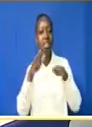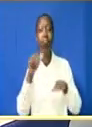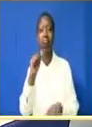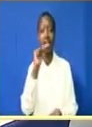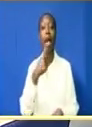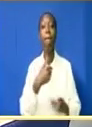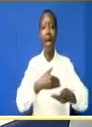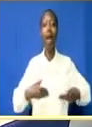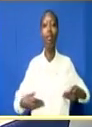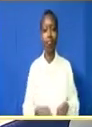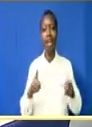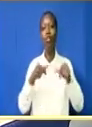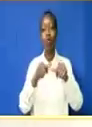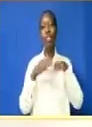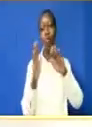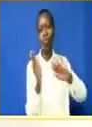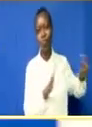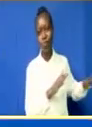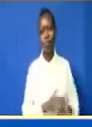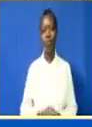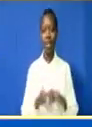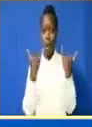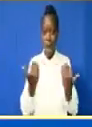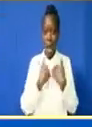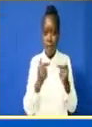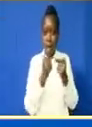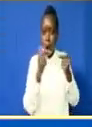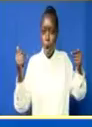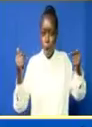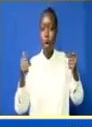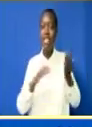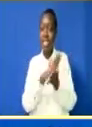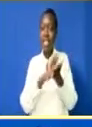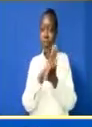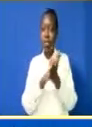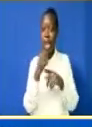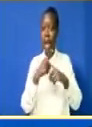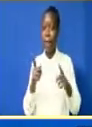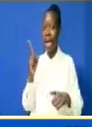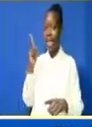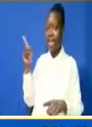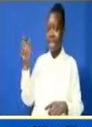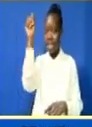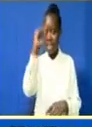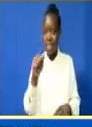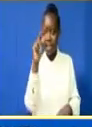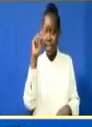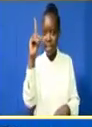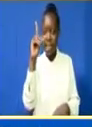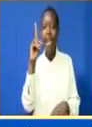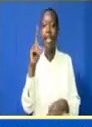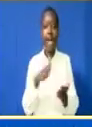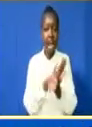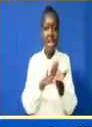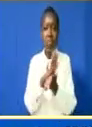continue. Then, now we have the longest ribbons. Yes. No ribbons. No ribbons. So if this is the longest, which soil is going to